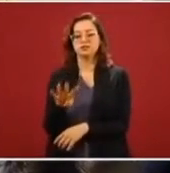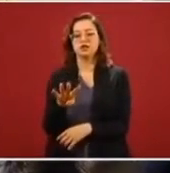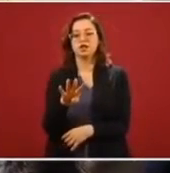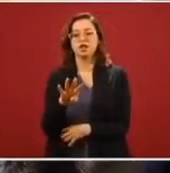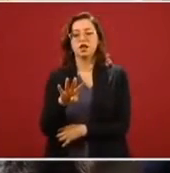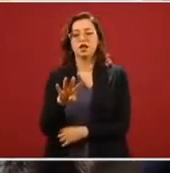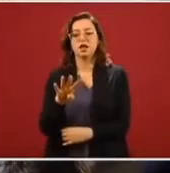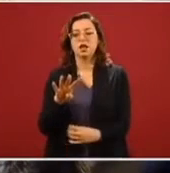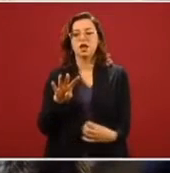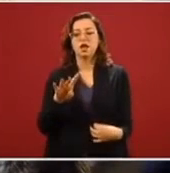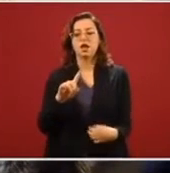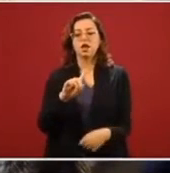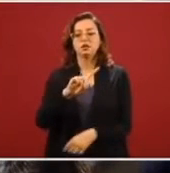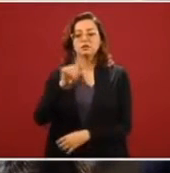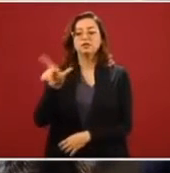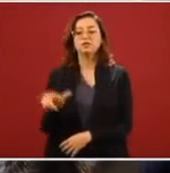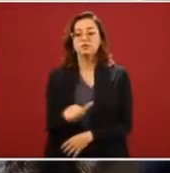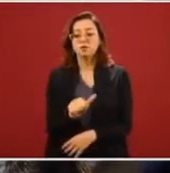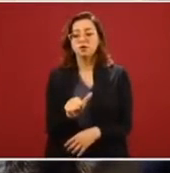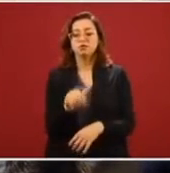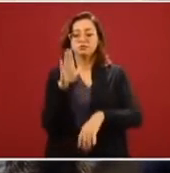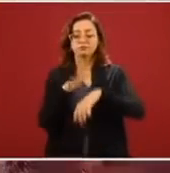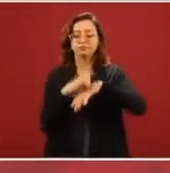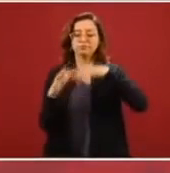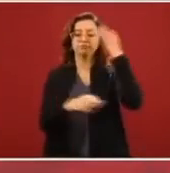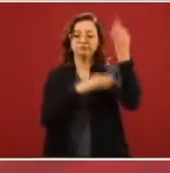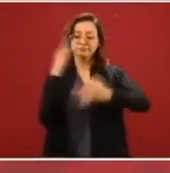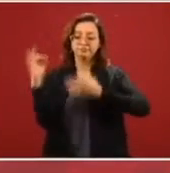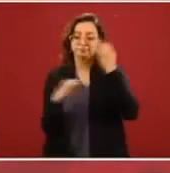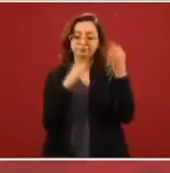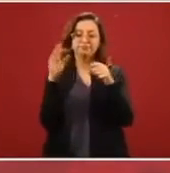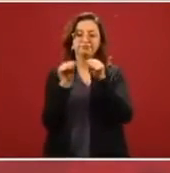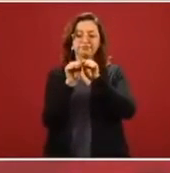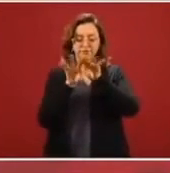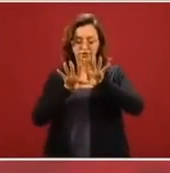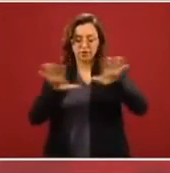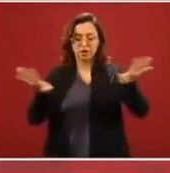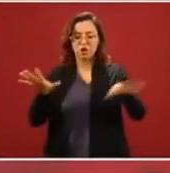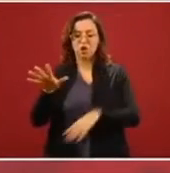la campaña that now the campaign para